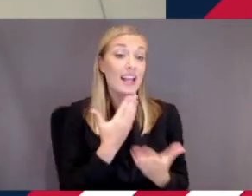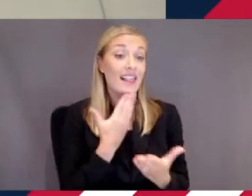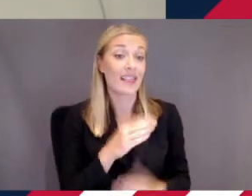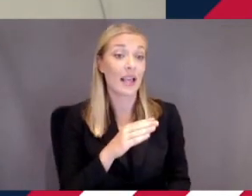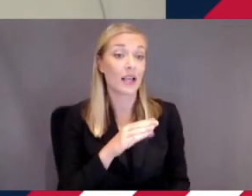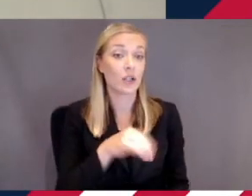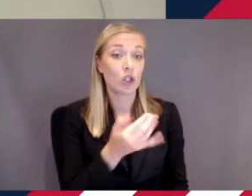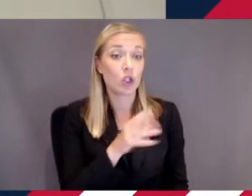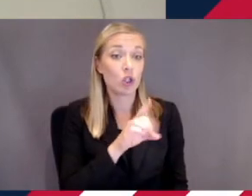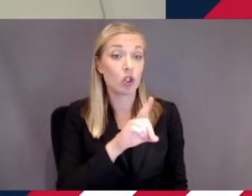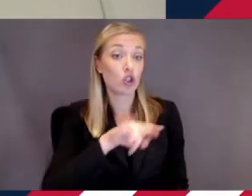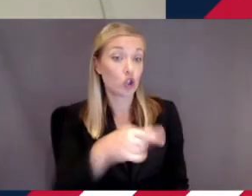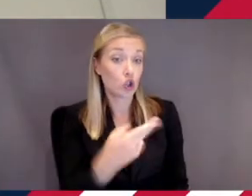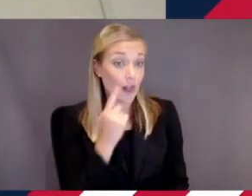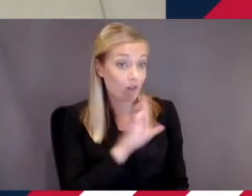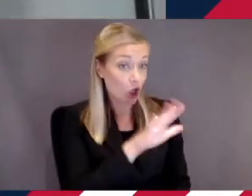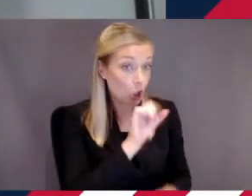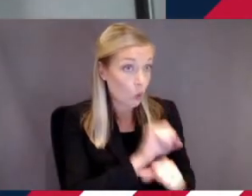yes.